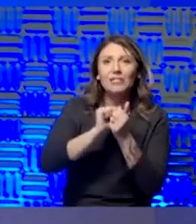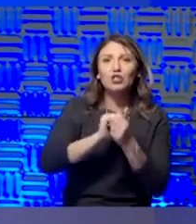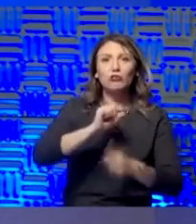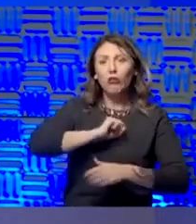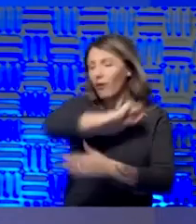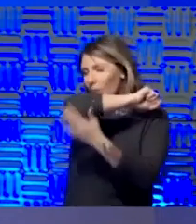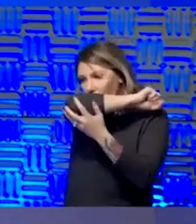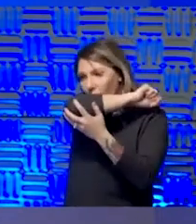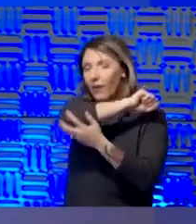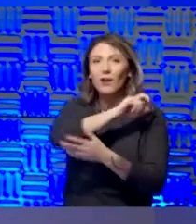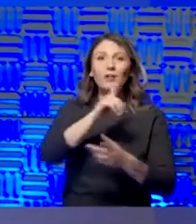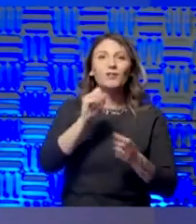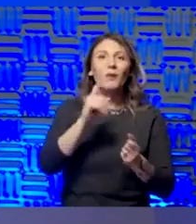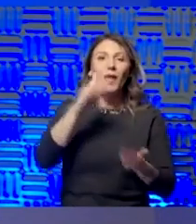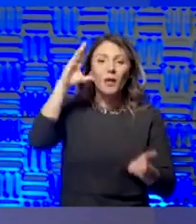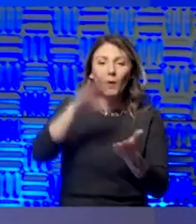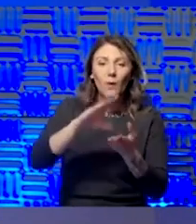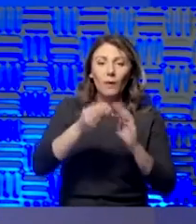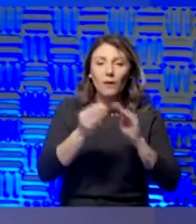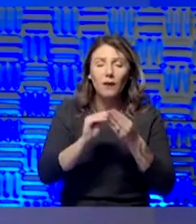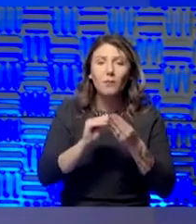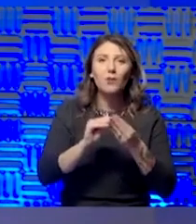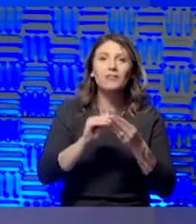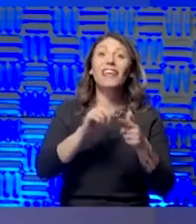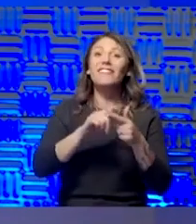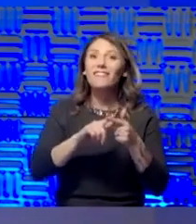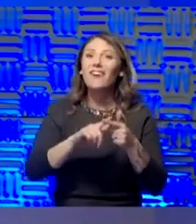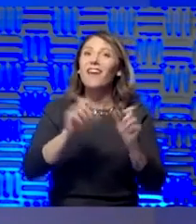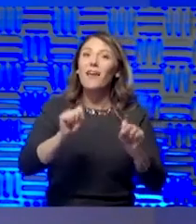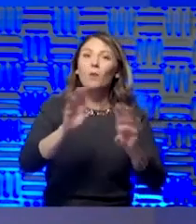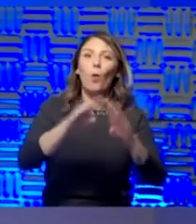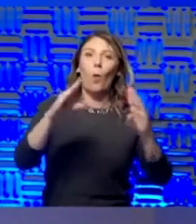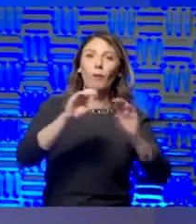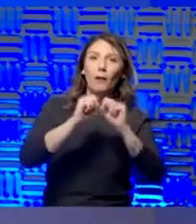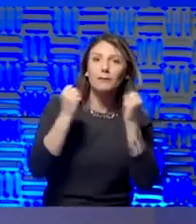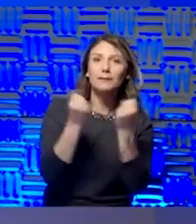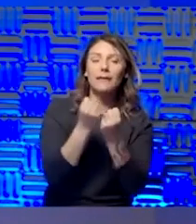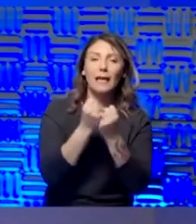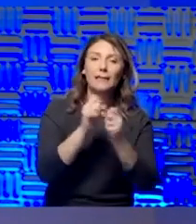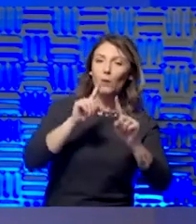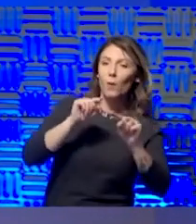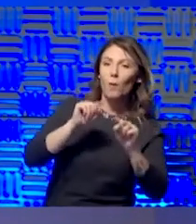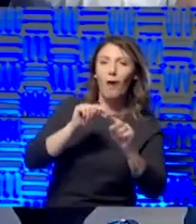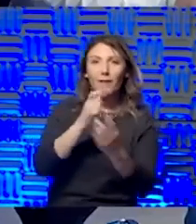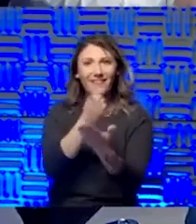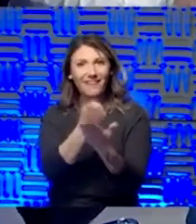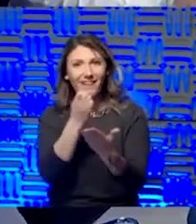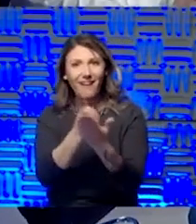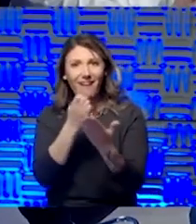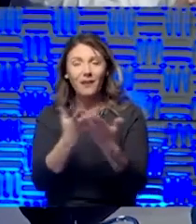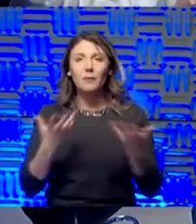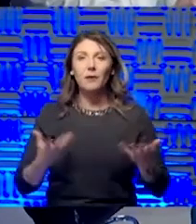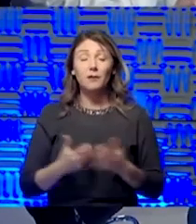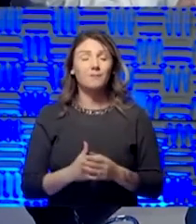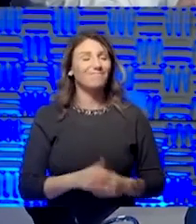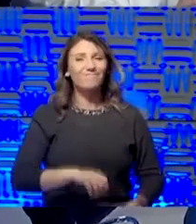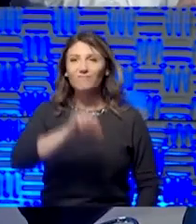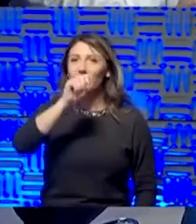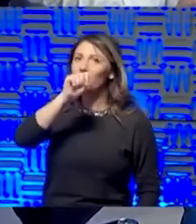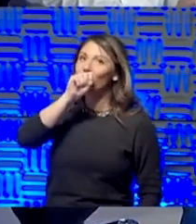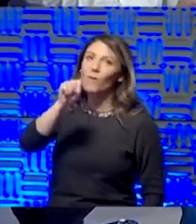that we can open up and get back to society and get to the restaurants and get work for our people. I love New York